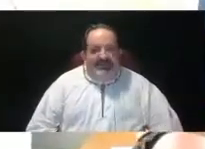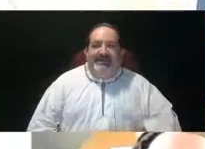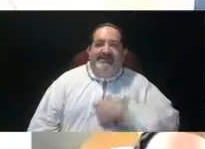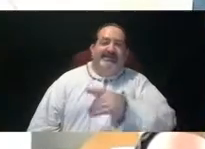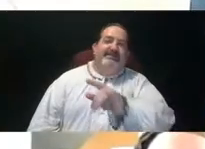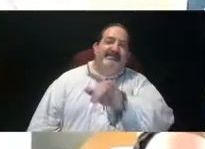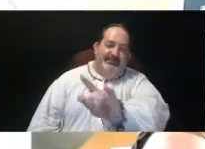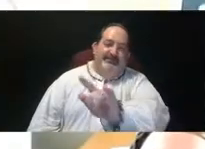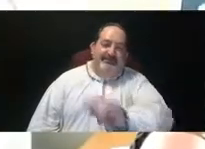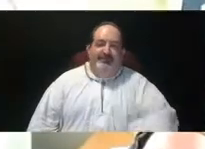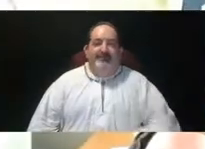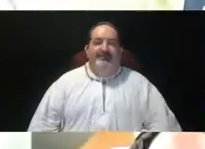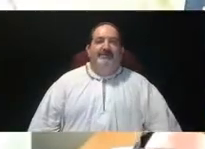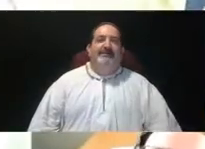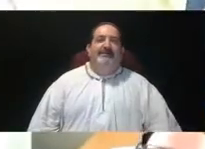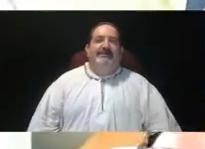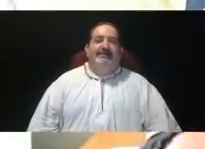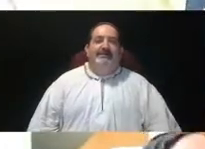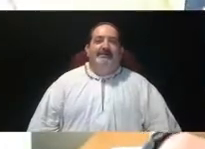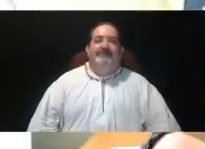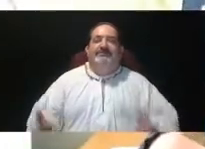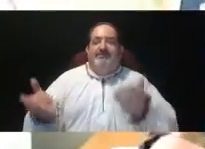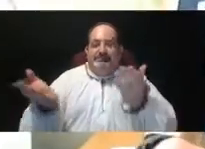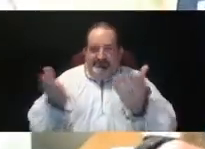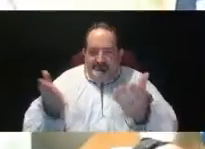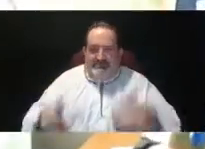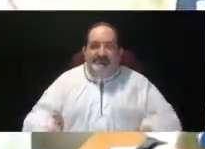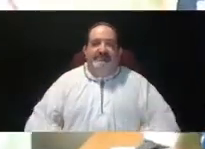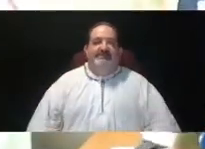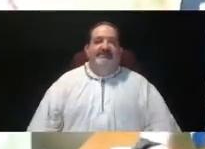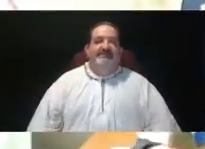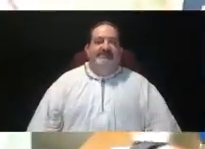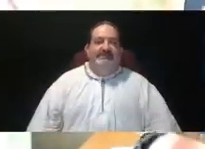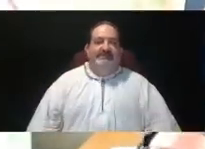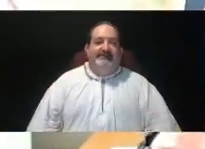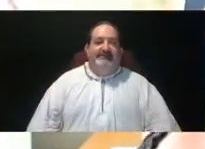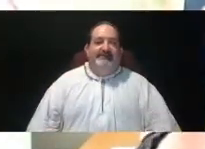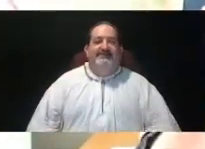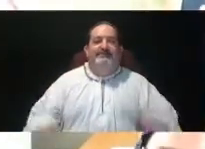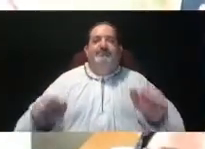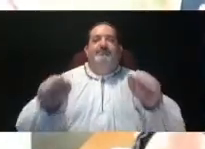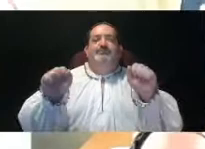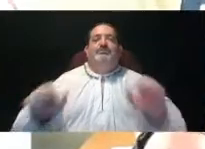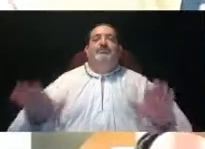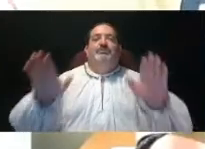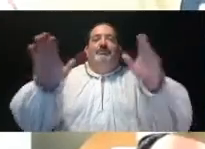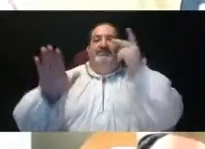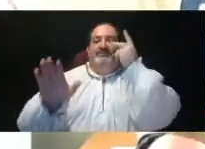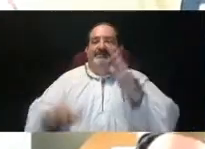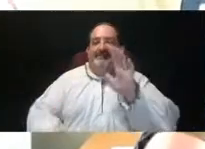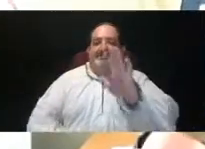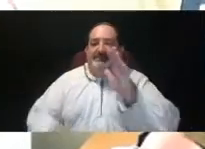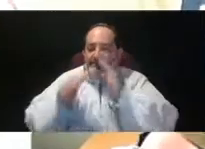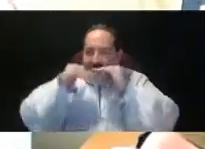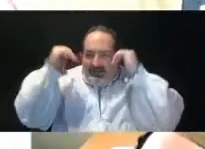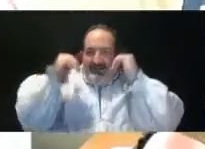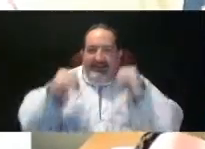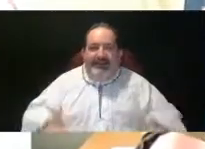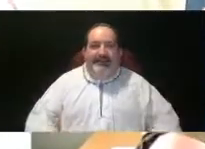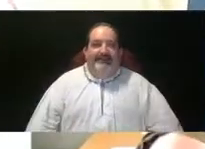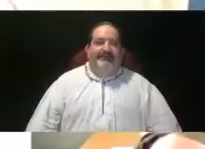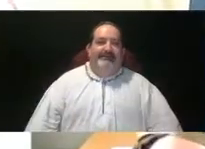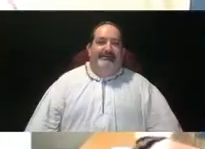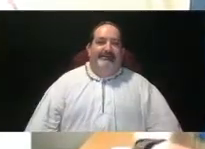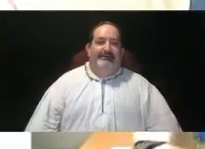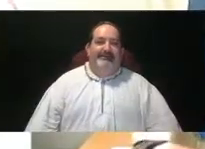you, man. Your service. It's wonderful to see you, your smile. Right